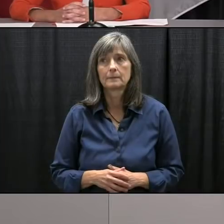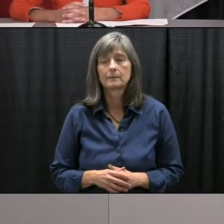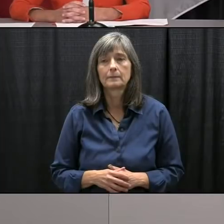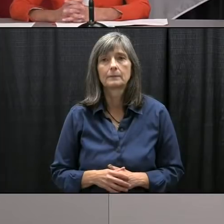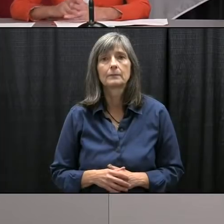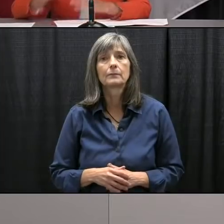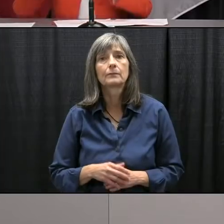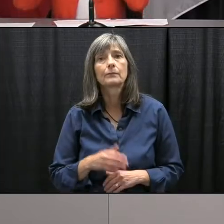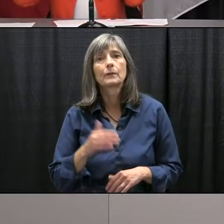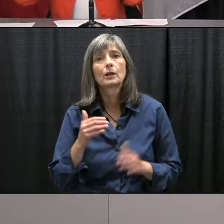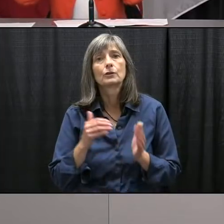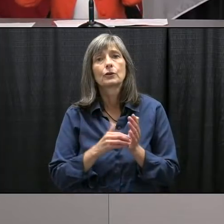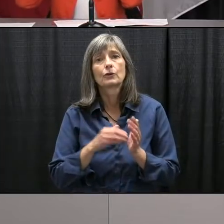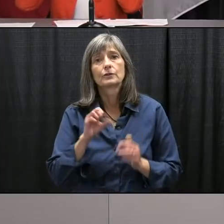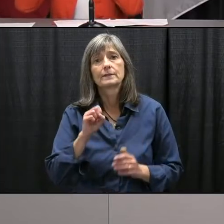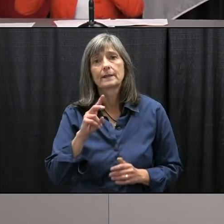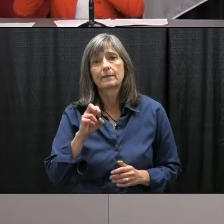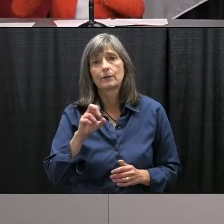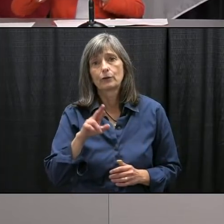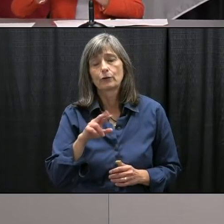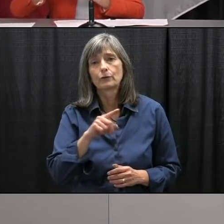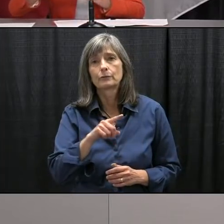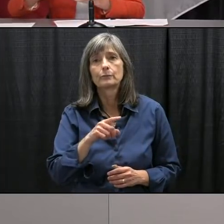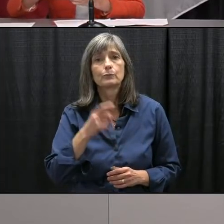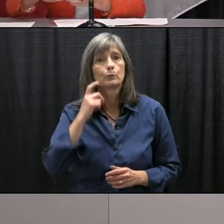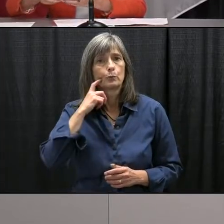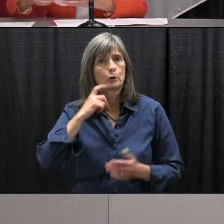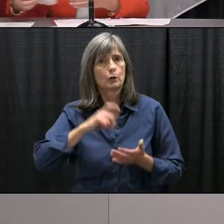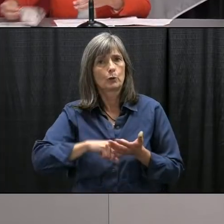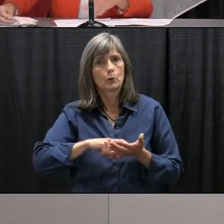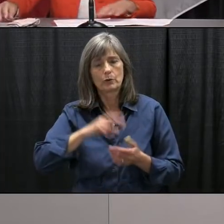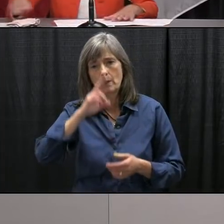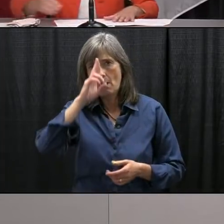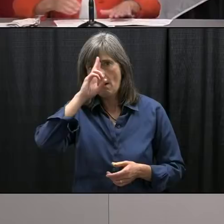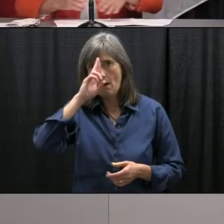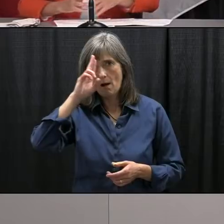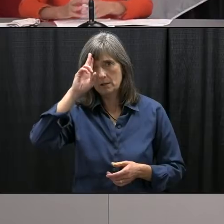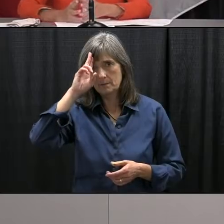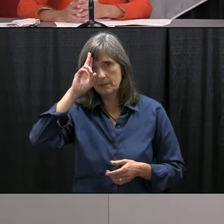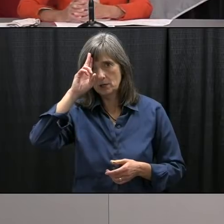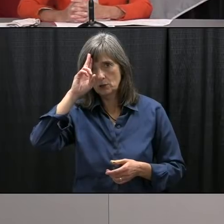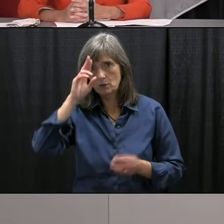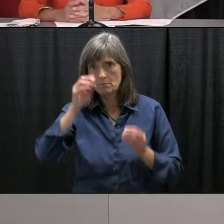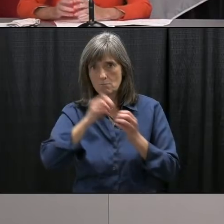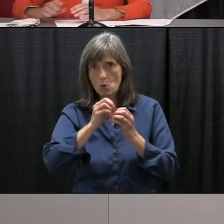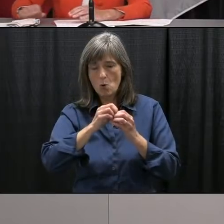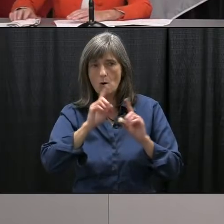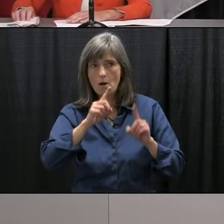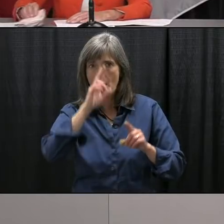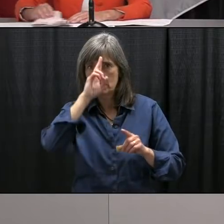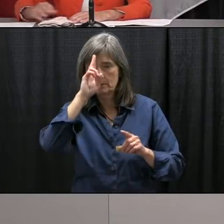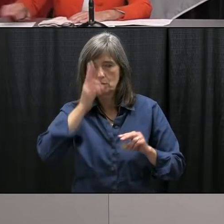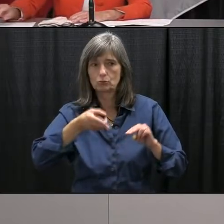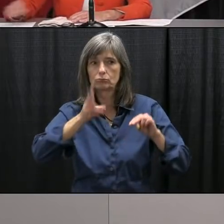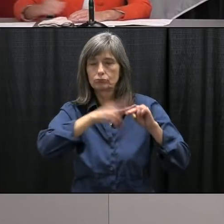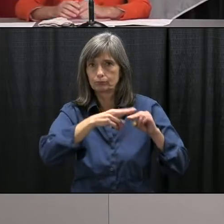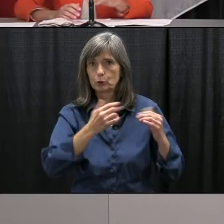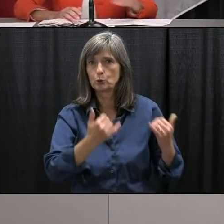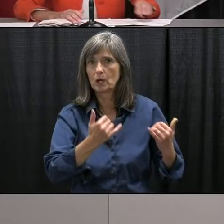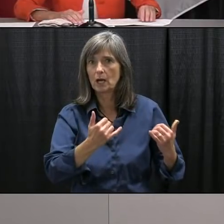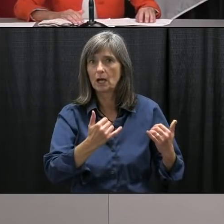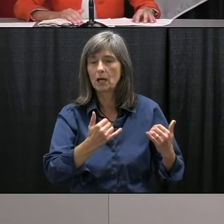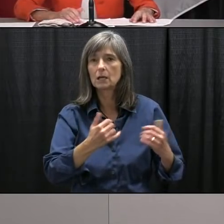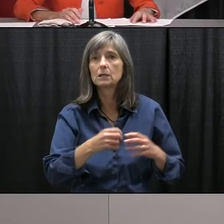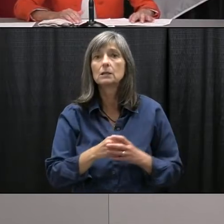Dr. Sevier, we're seeing a big jump in the hospitalizations today. A lot of people, we've heard the message that the vaccine is